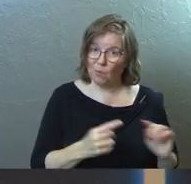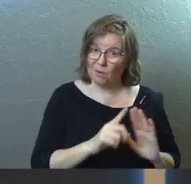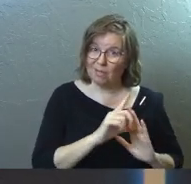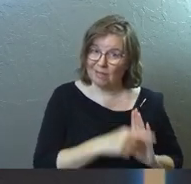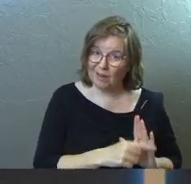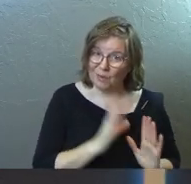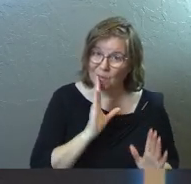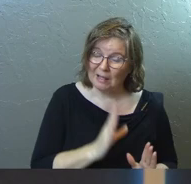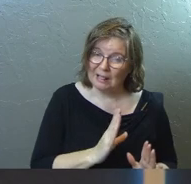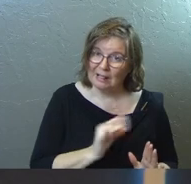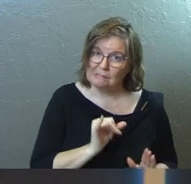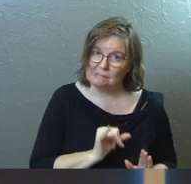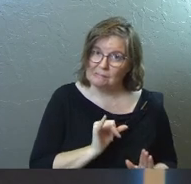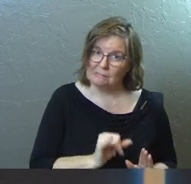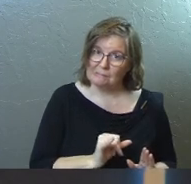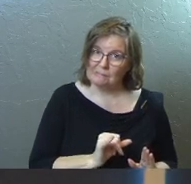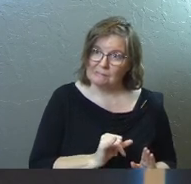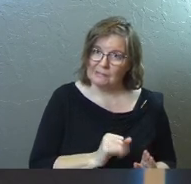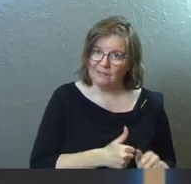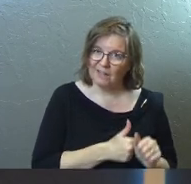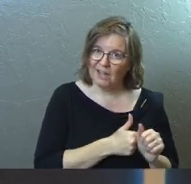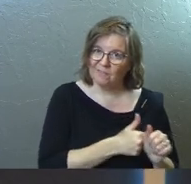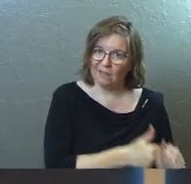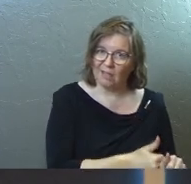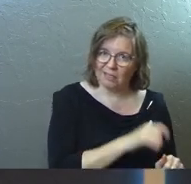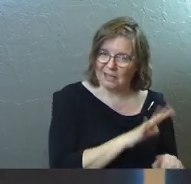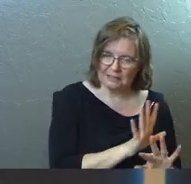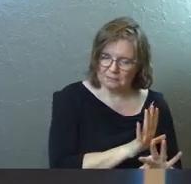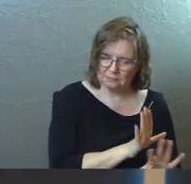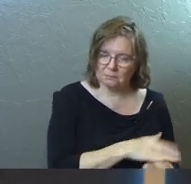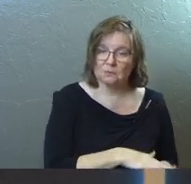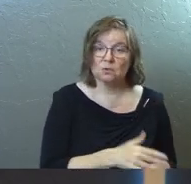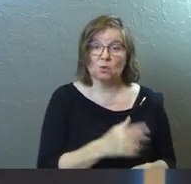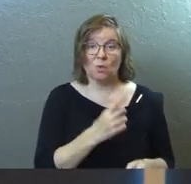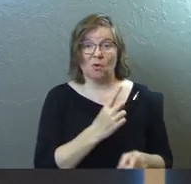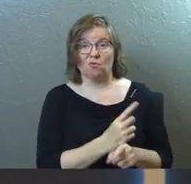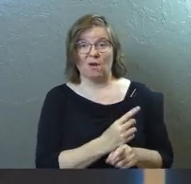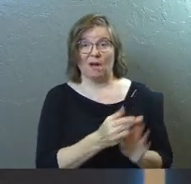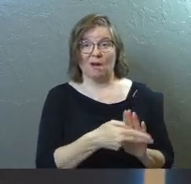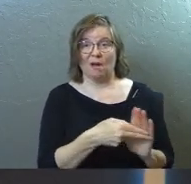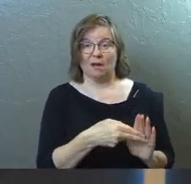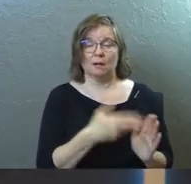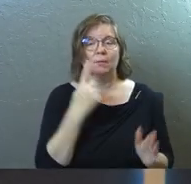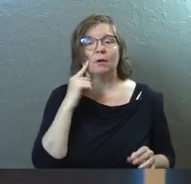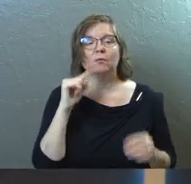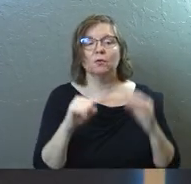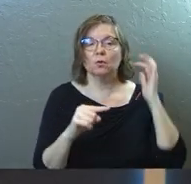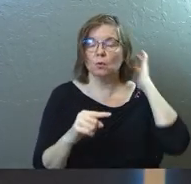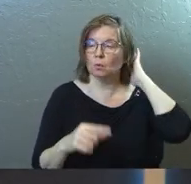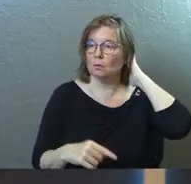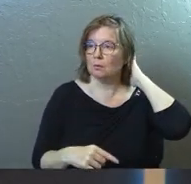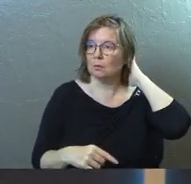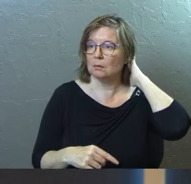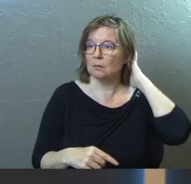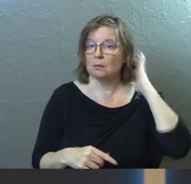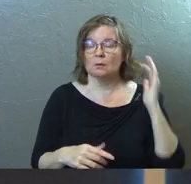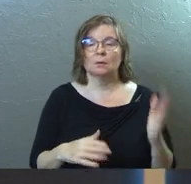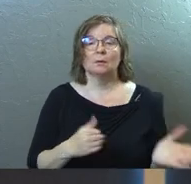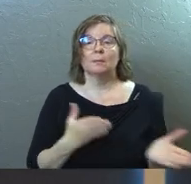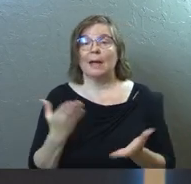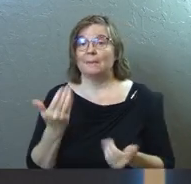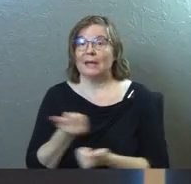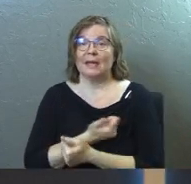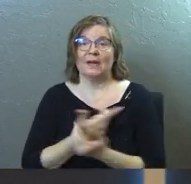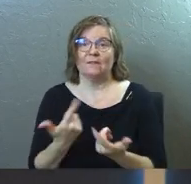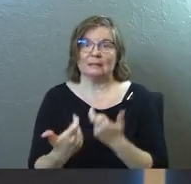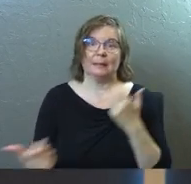That's right. It's such a dangerous place to be. So I'm right. Maybe for you, it's everything is a big